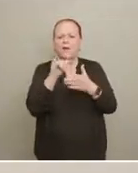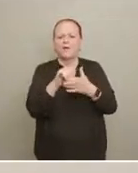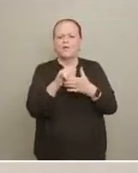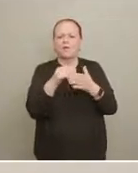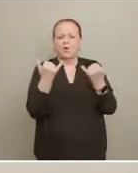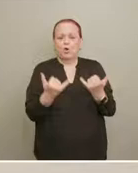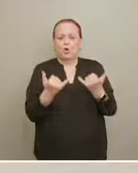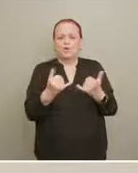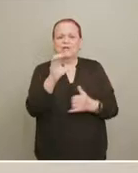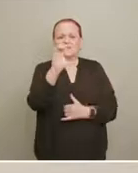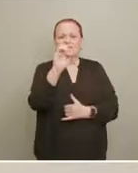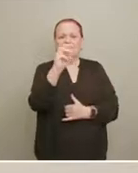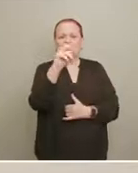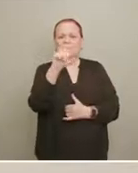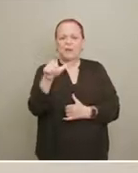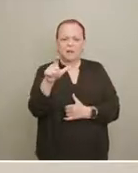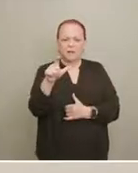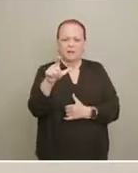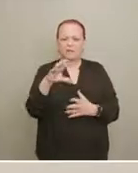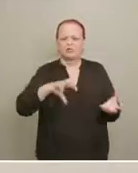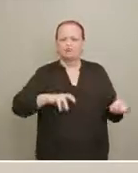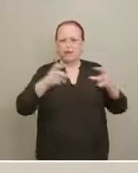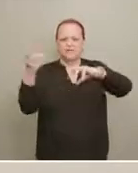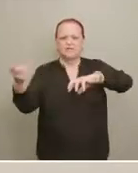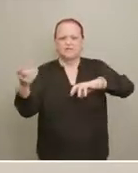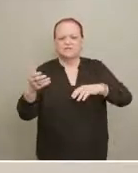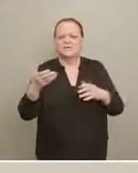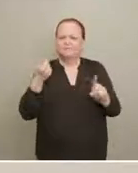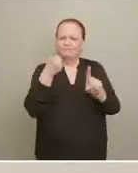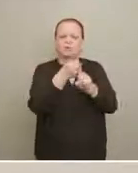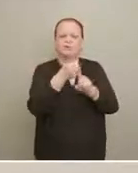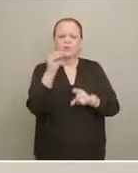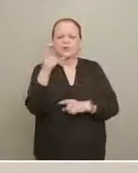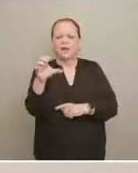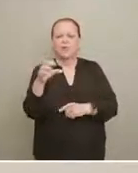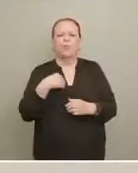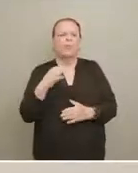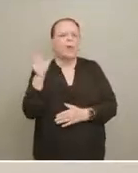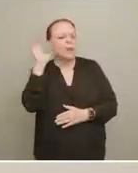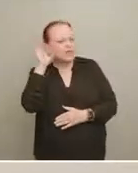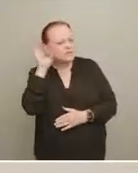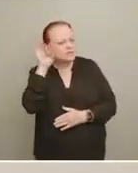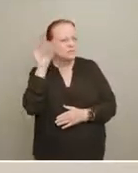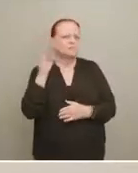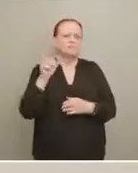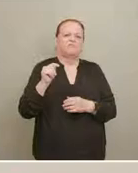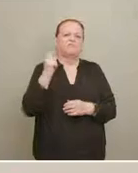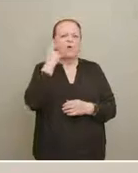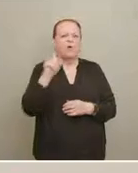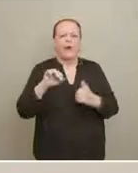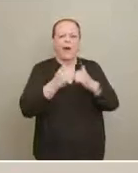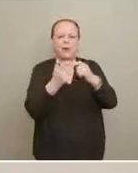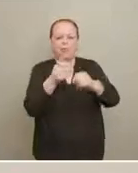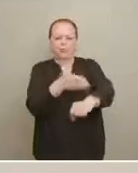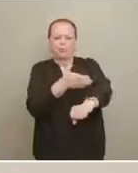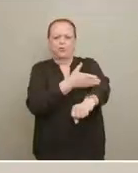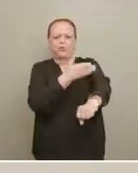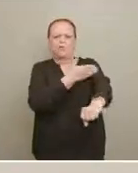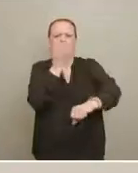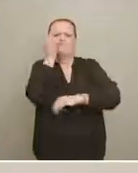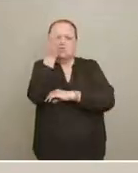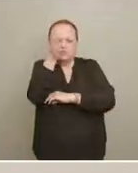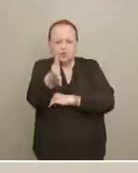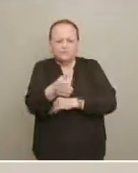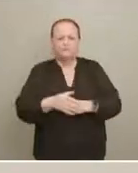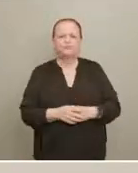crisis as it relates to Orange County and to listen to recommendations for how we can improve for our future.